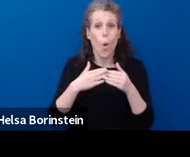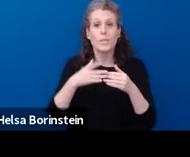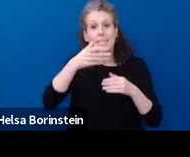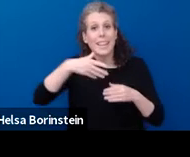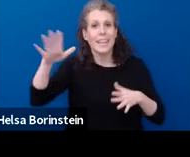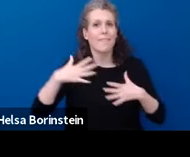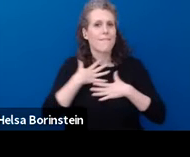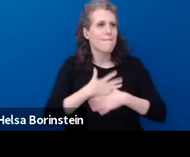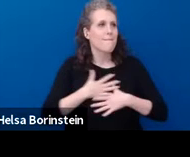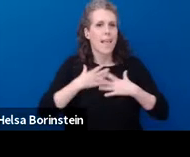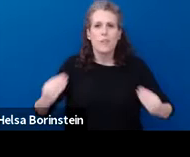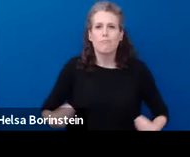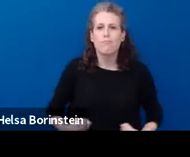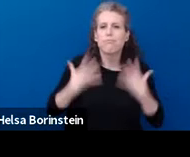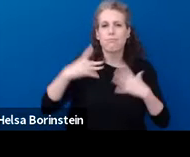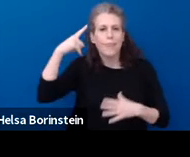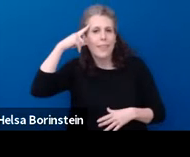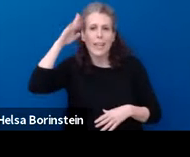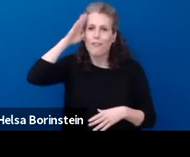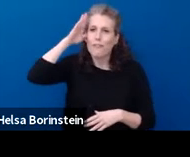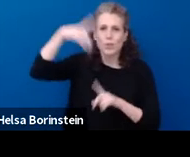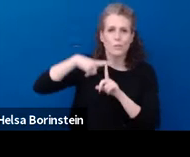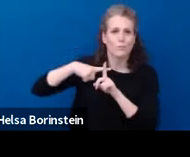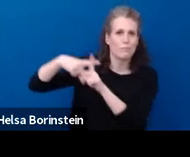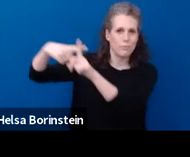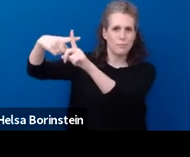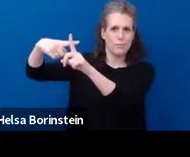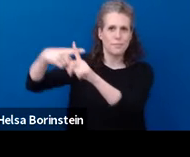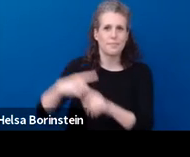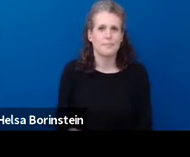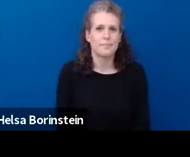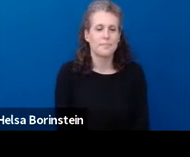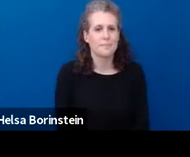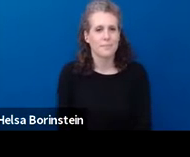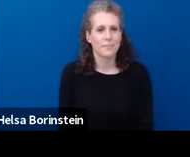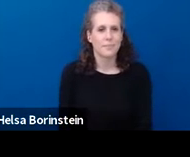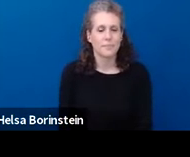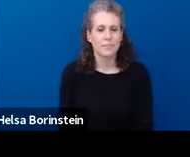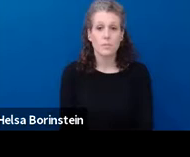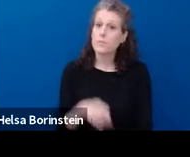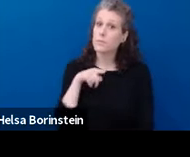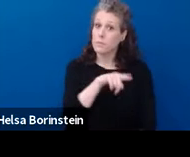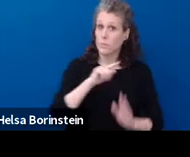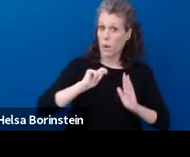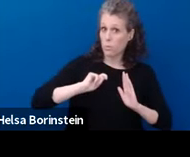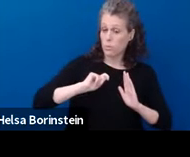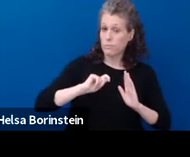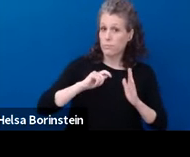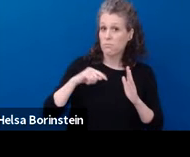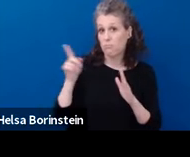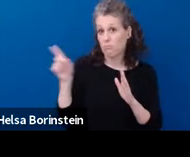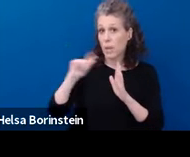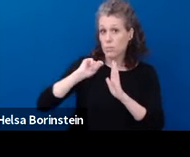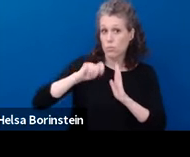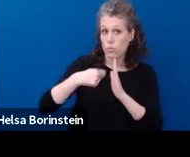ideas for the future. So this project is a Nordic